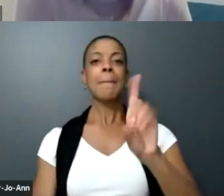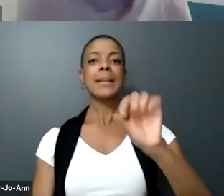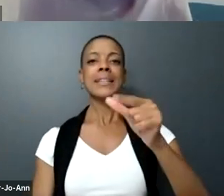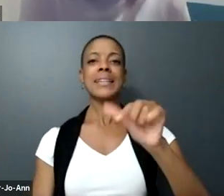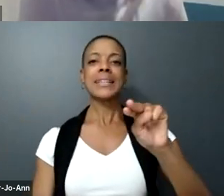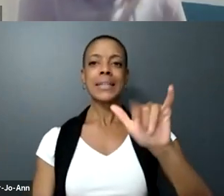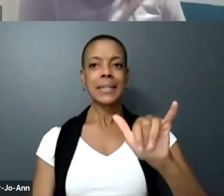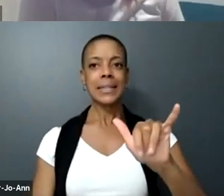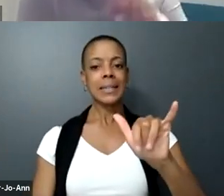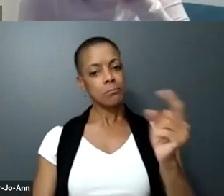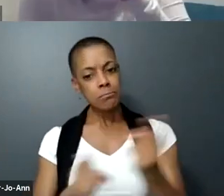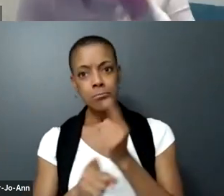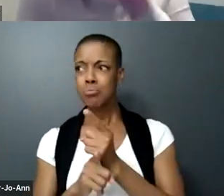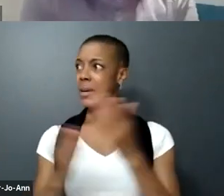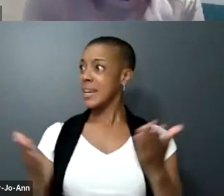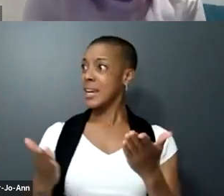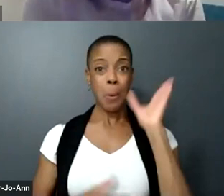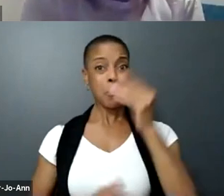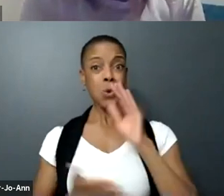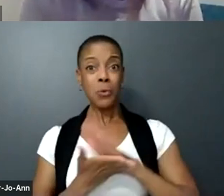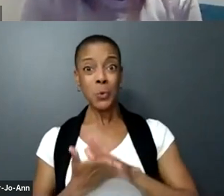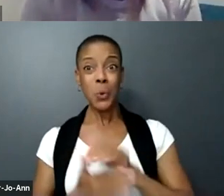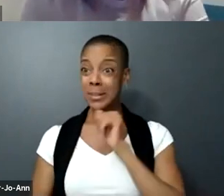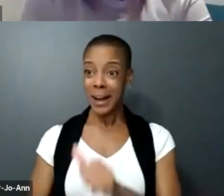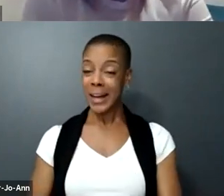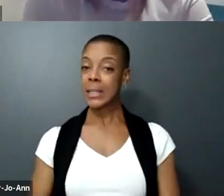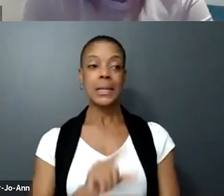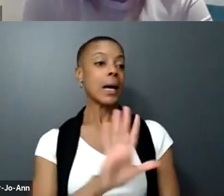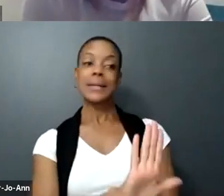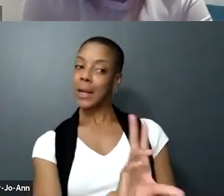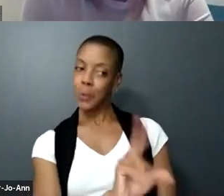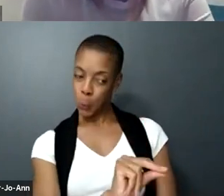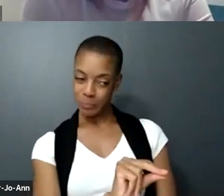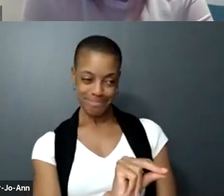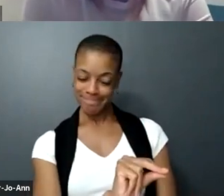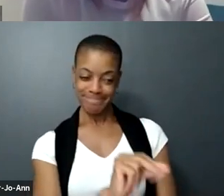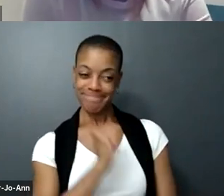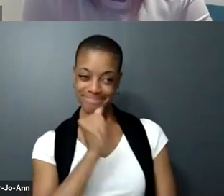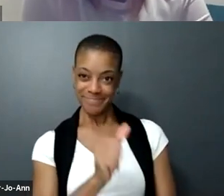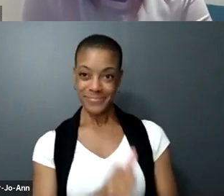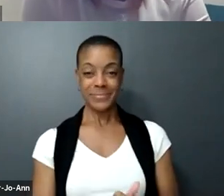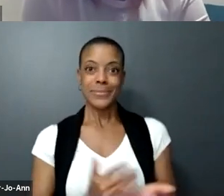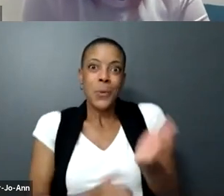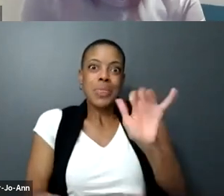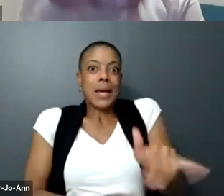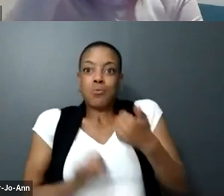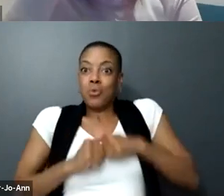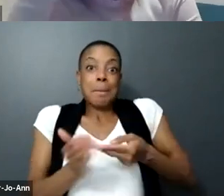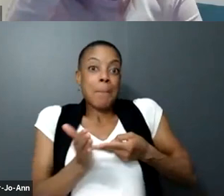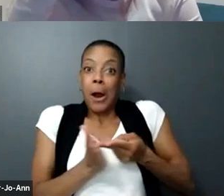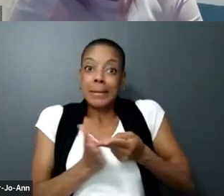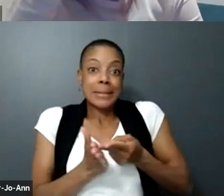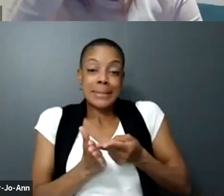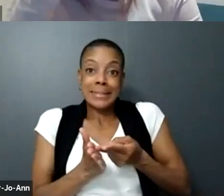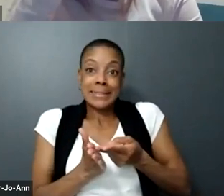here in our beautiful school. And I said, no, darling. So it was just really kind of trying to be honest about it. And I